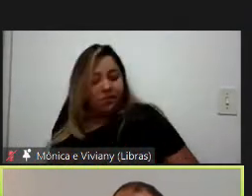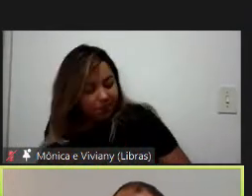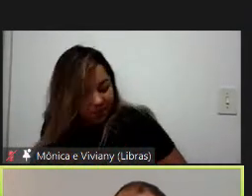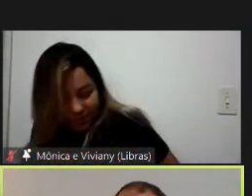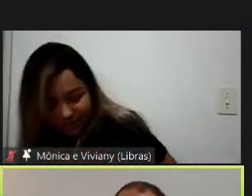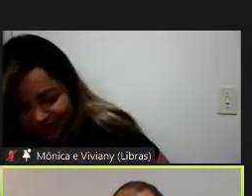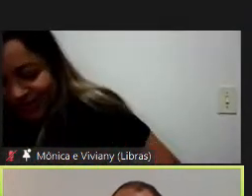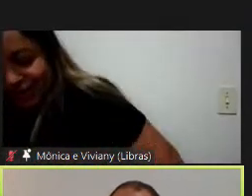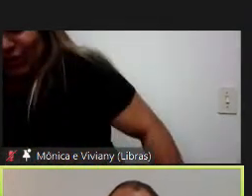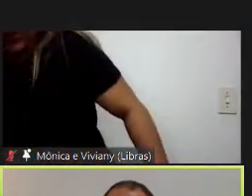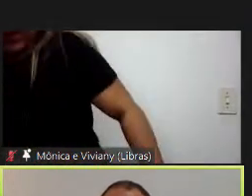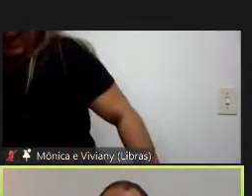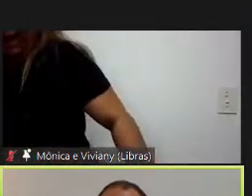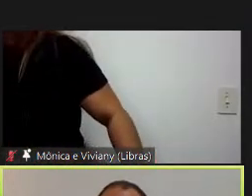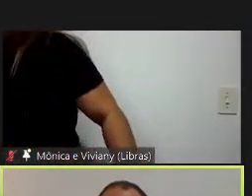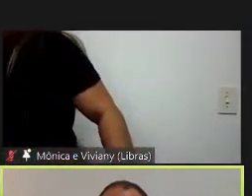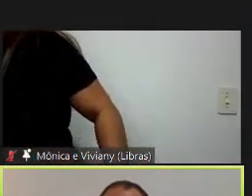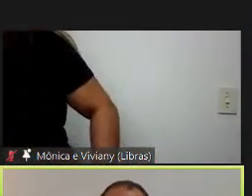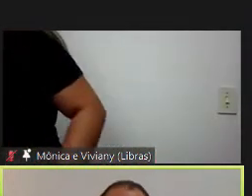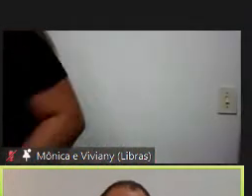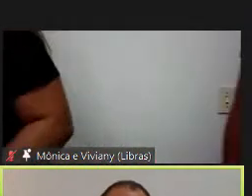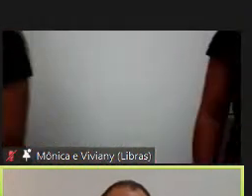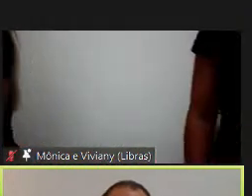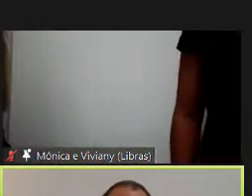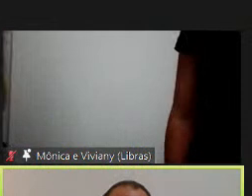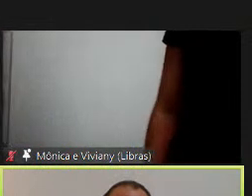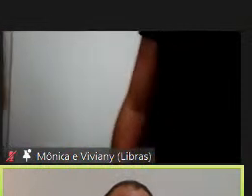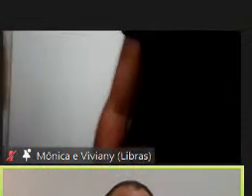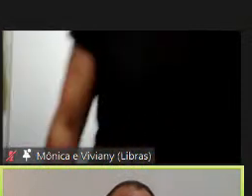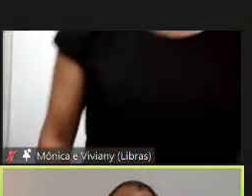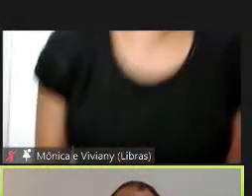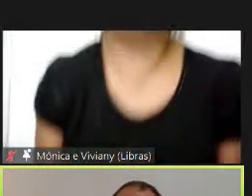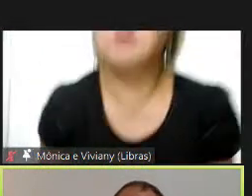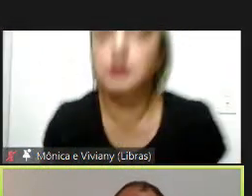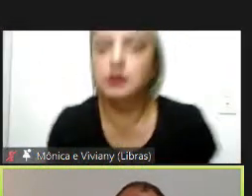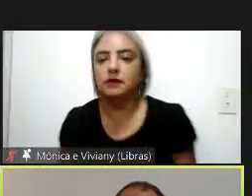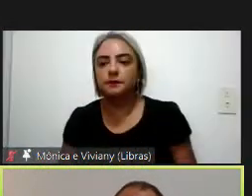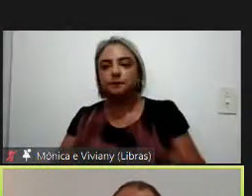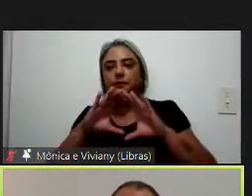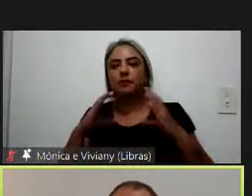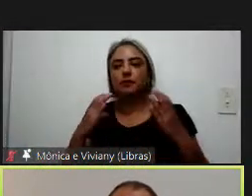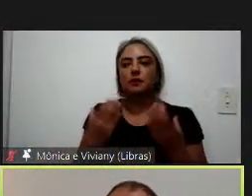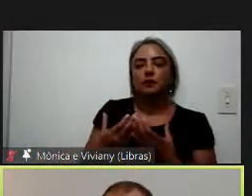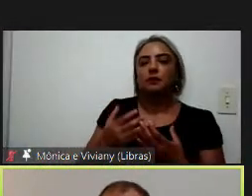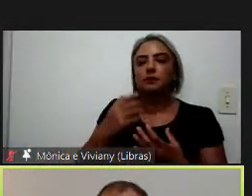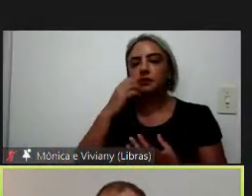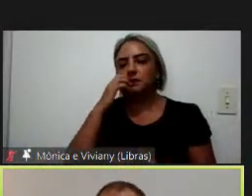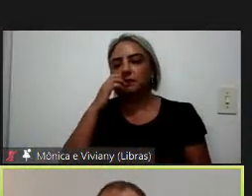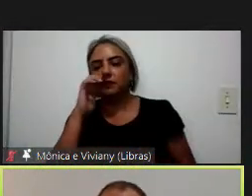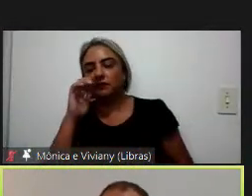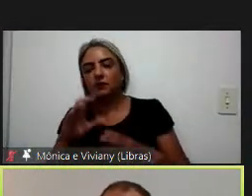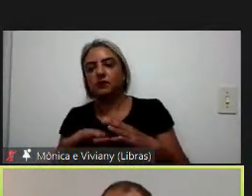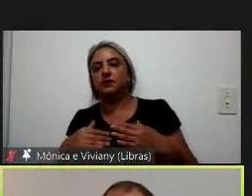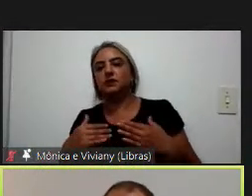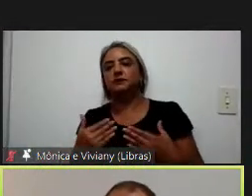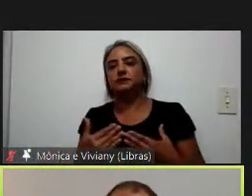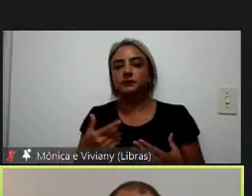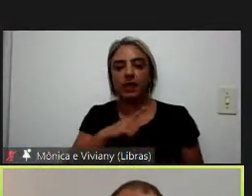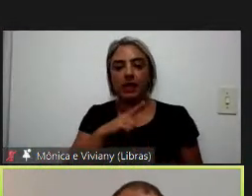can enable the population to be active in this area, to take on this role by, for example,